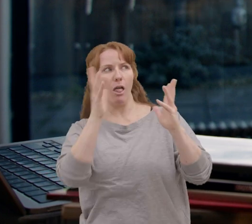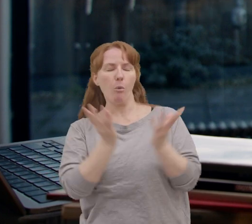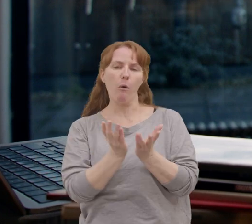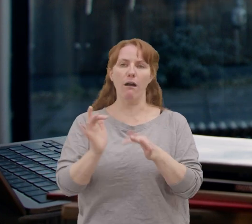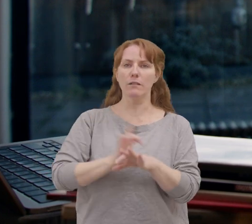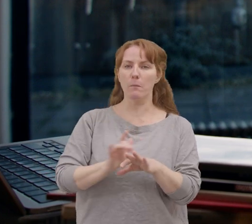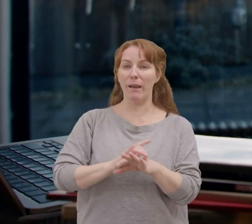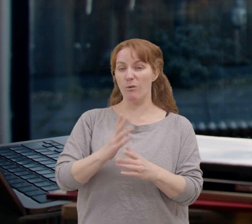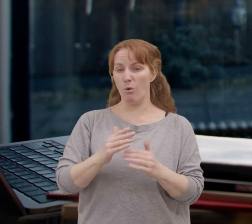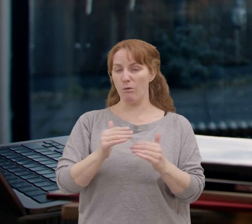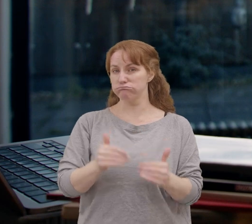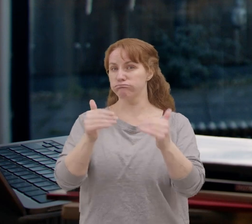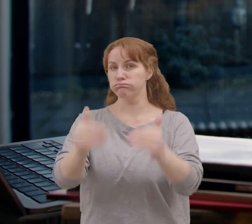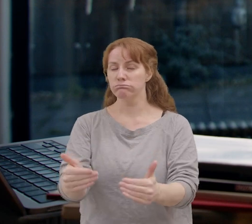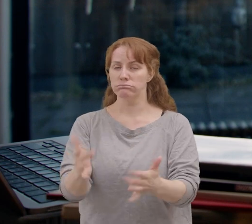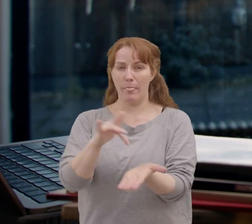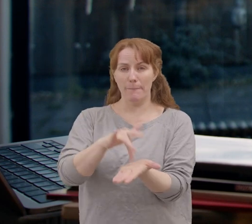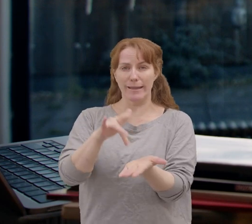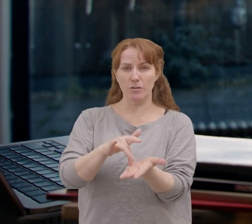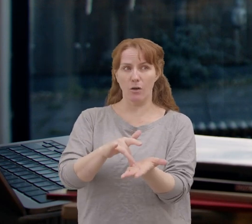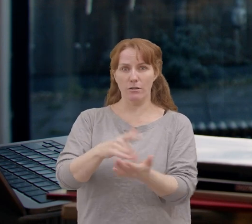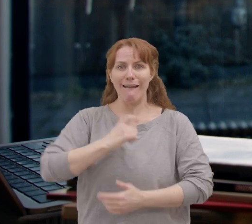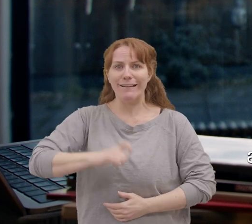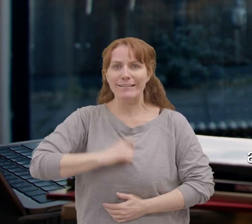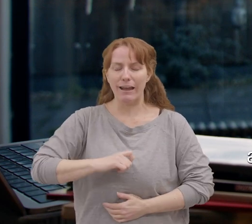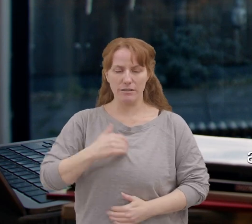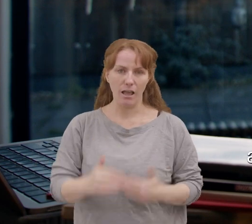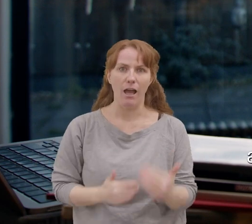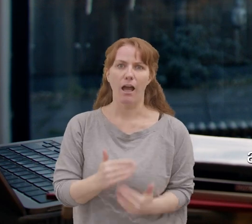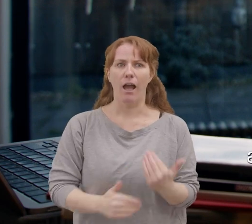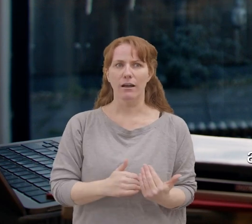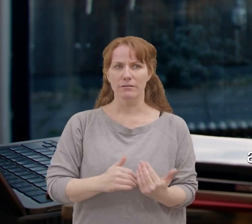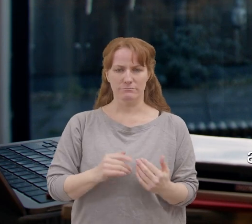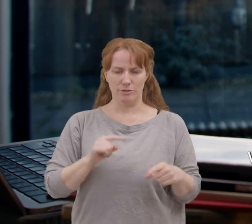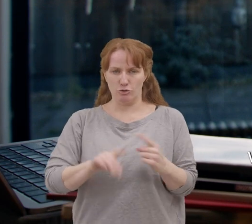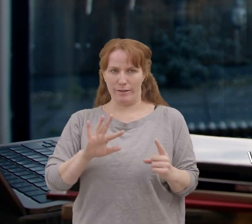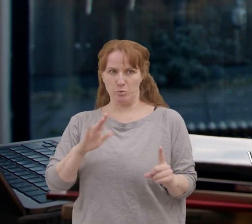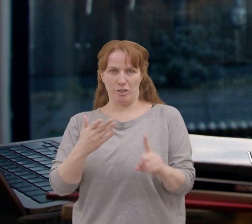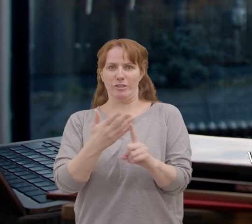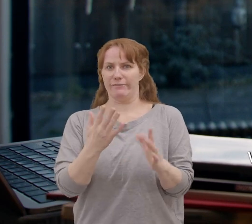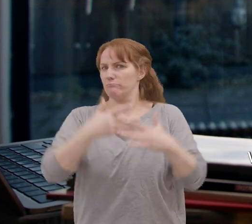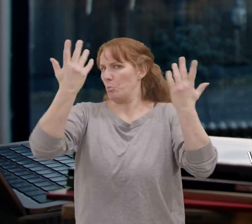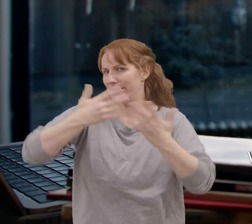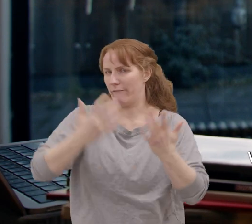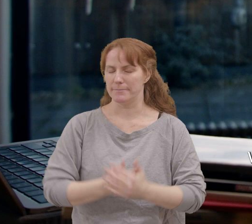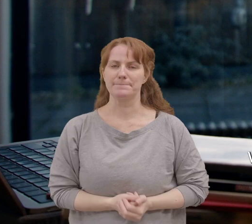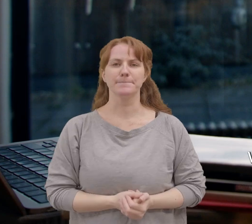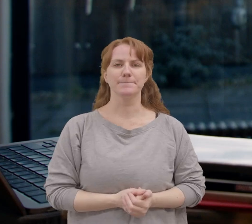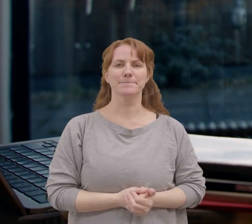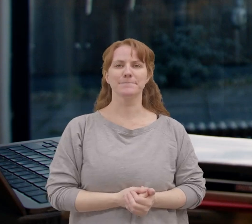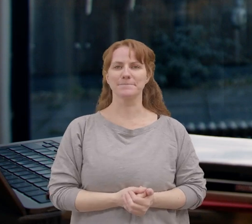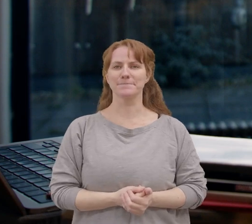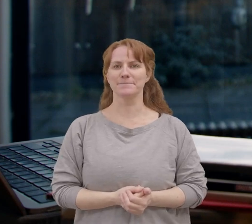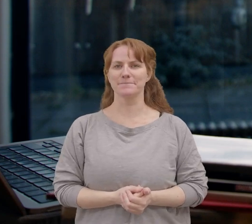world of the play. Perhaps you're further on, that's fine. Perhaps your characters are already in the middle of trying to do whatever it is they're going to be